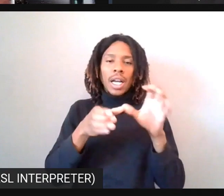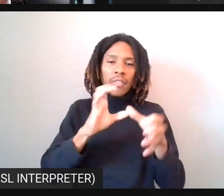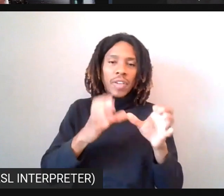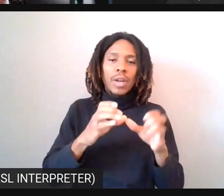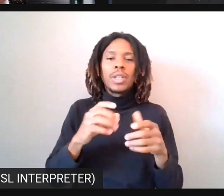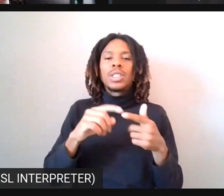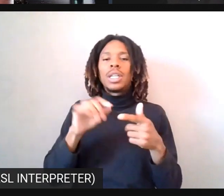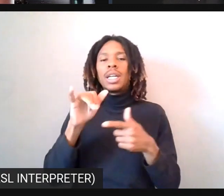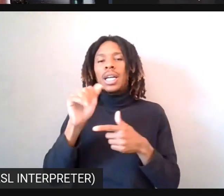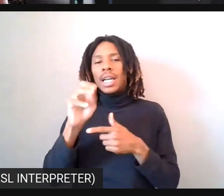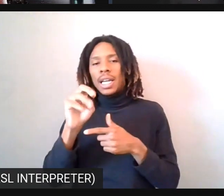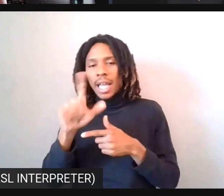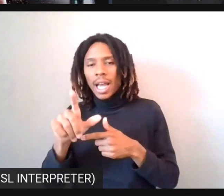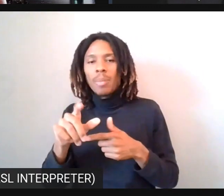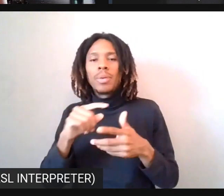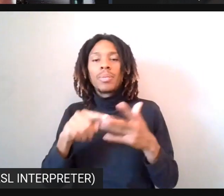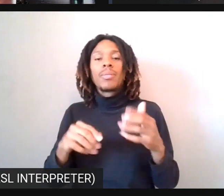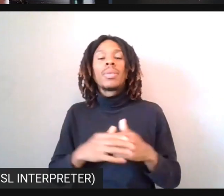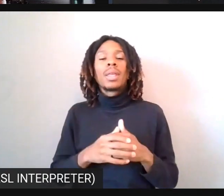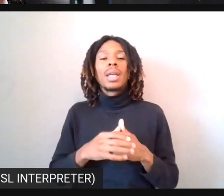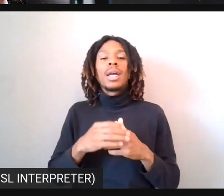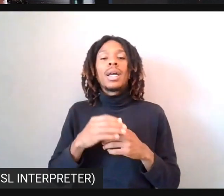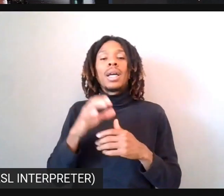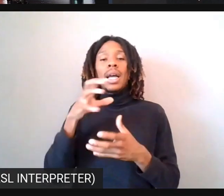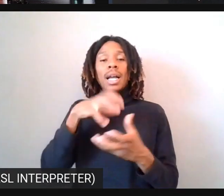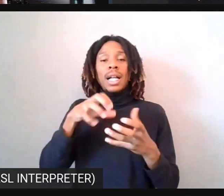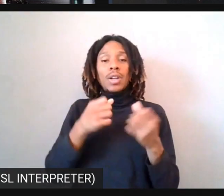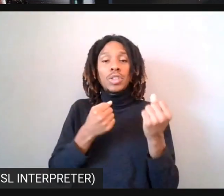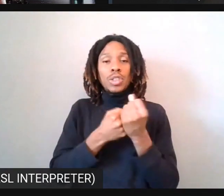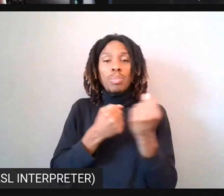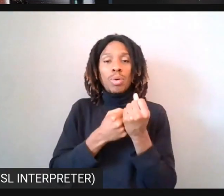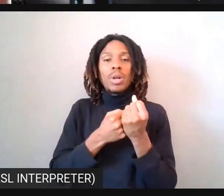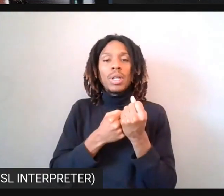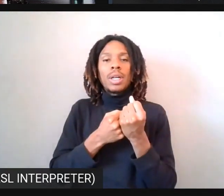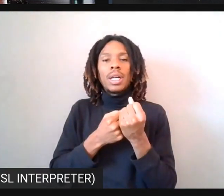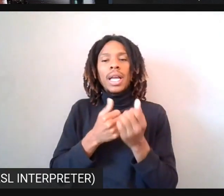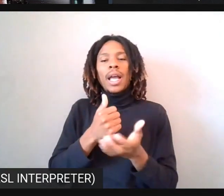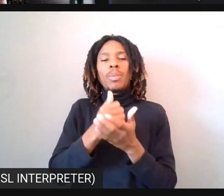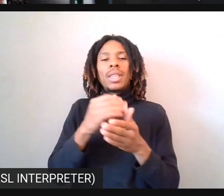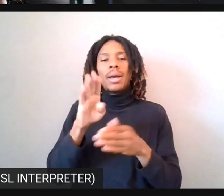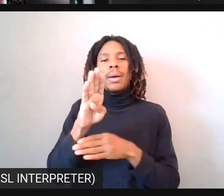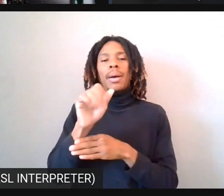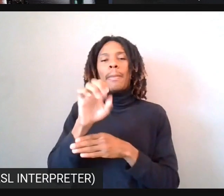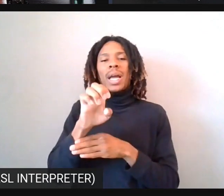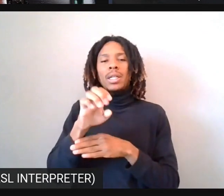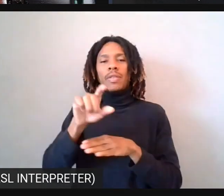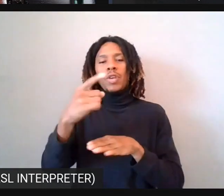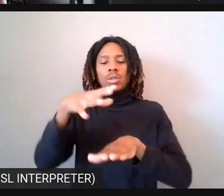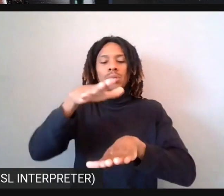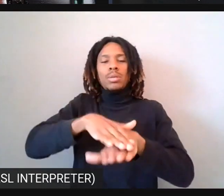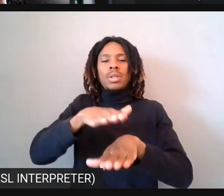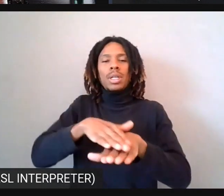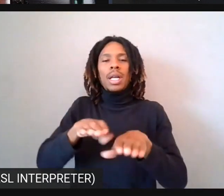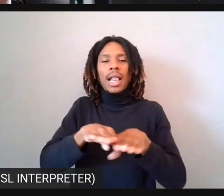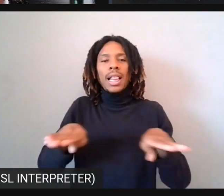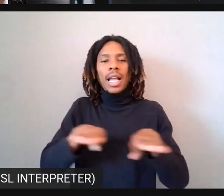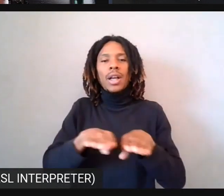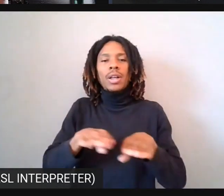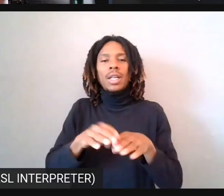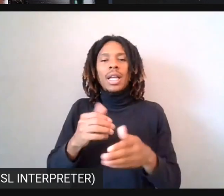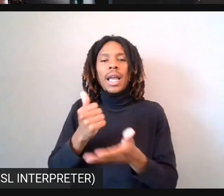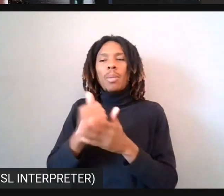Cloud Control API leverages the base layer of CloudFormation and externalizes it for partners and builders to build on top